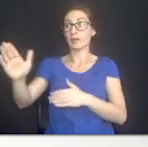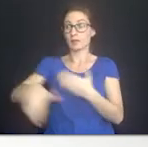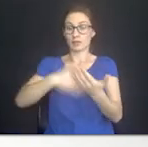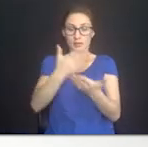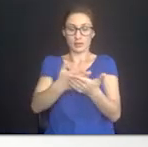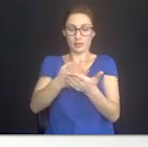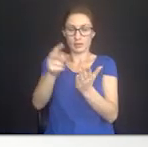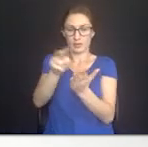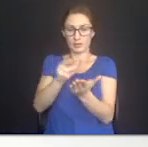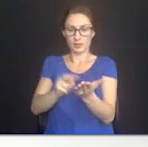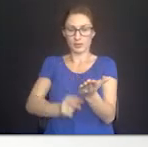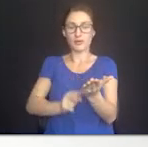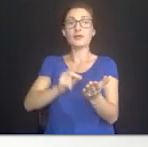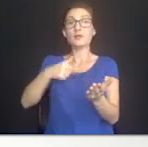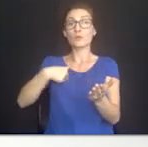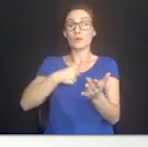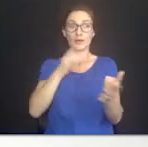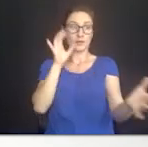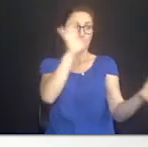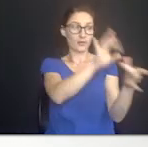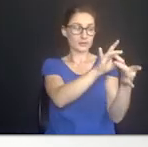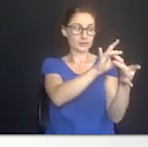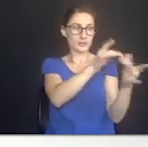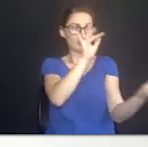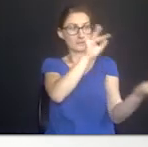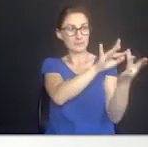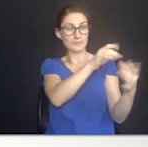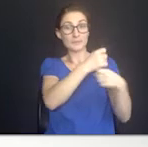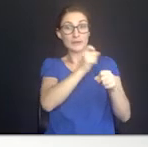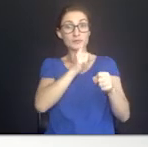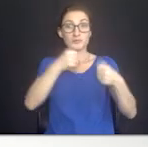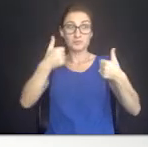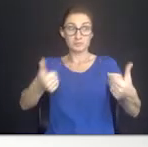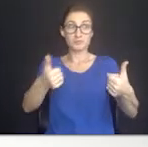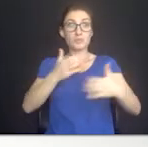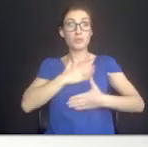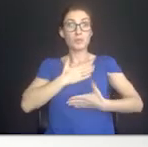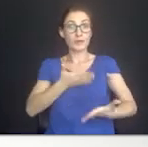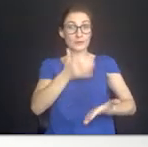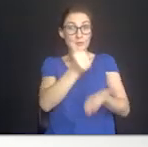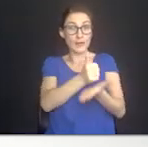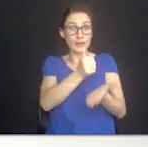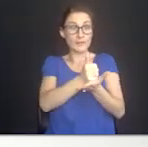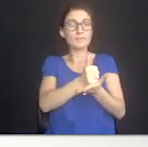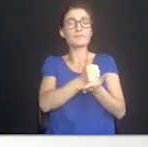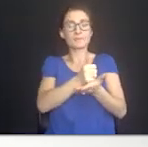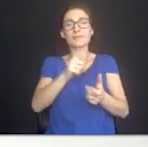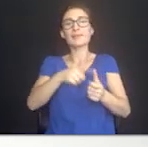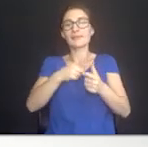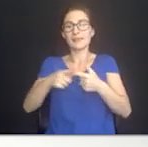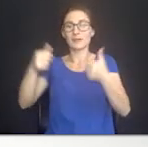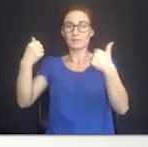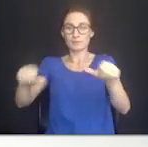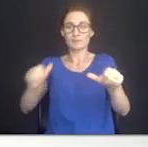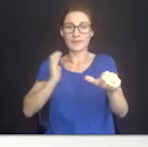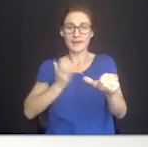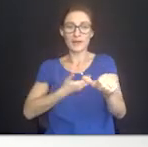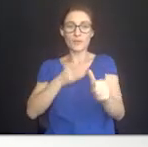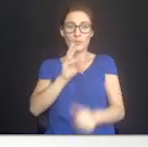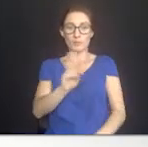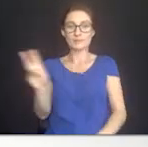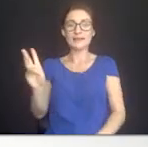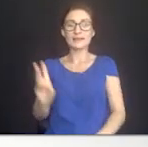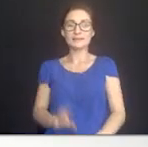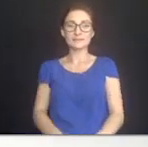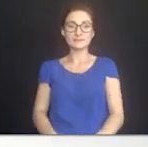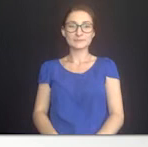then it comes to us, and then we connect with these programs to make sure that they are active and they are willing to help our individuals